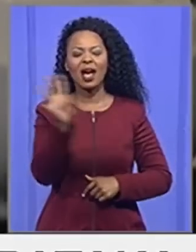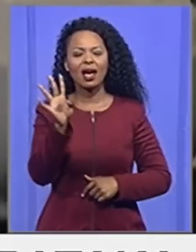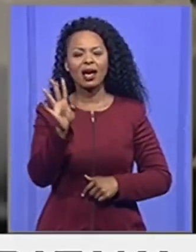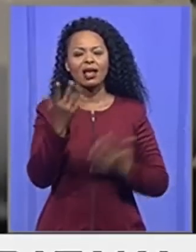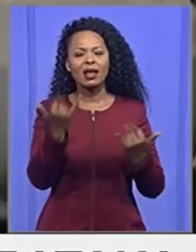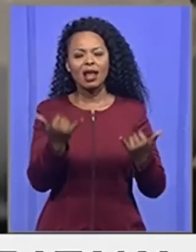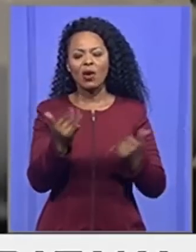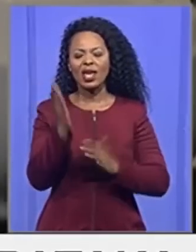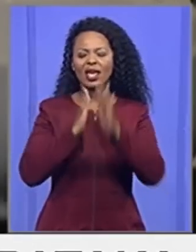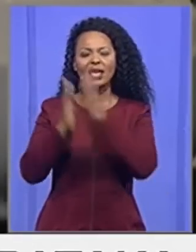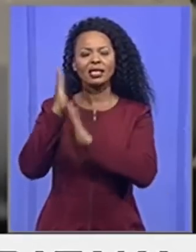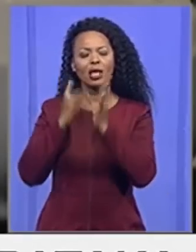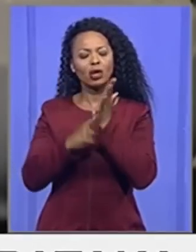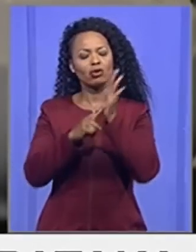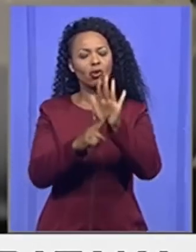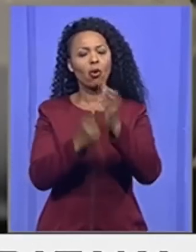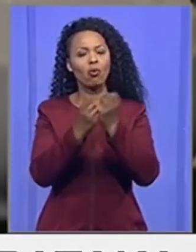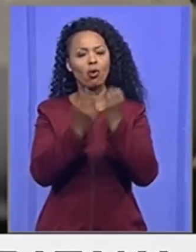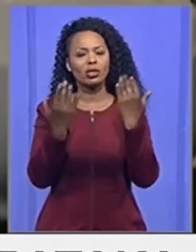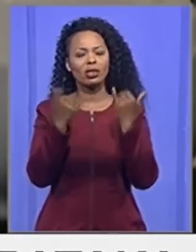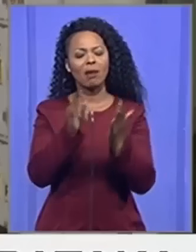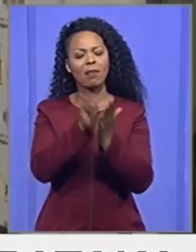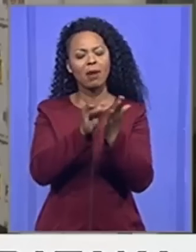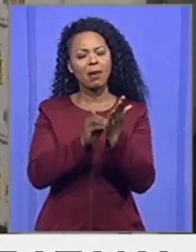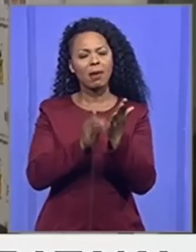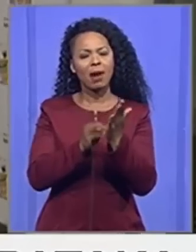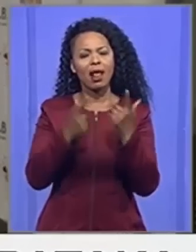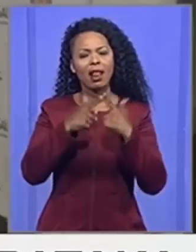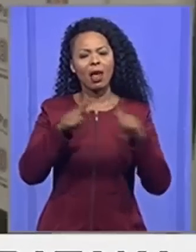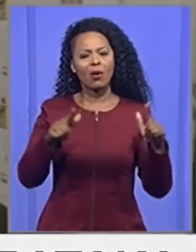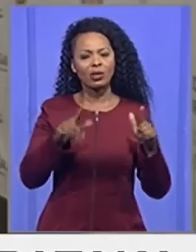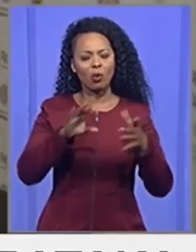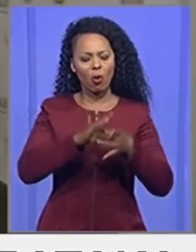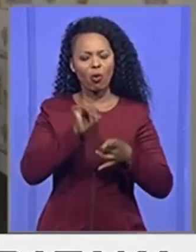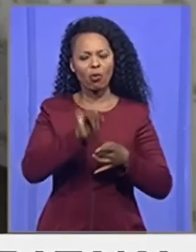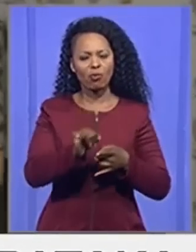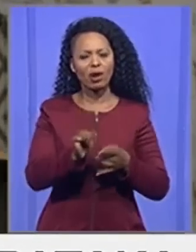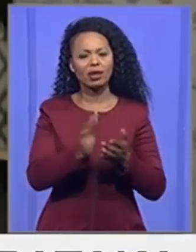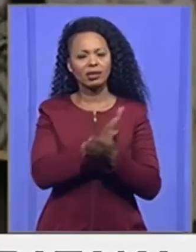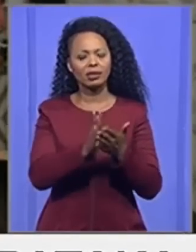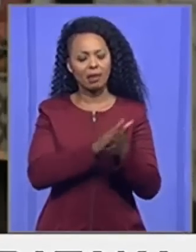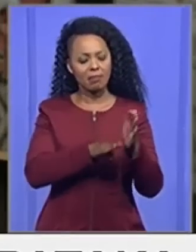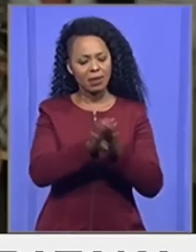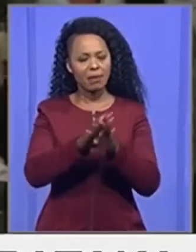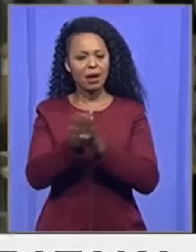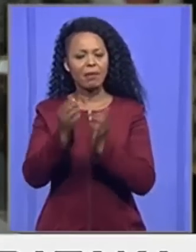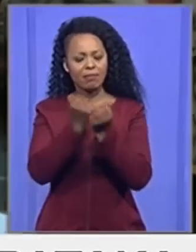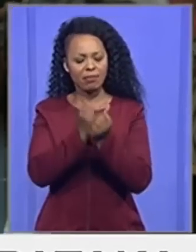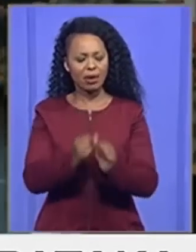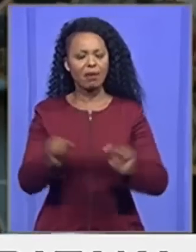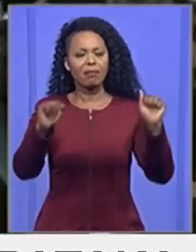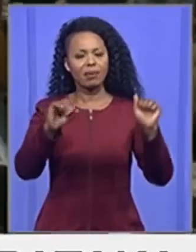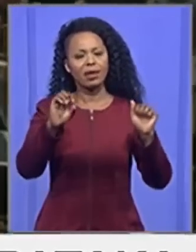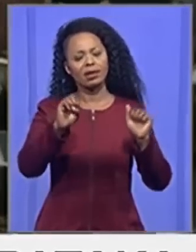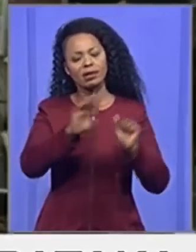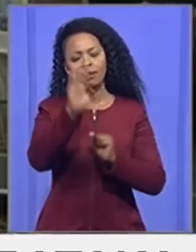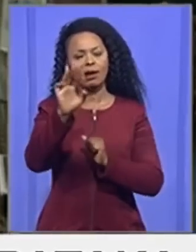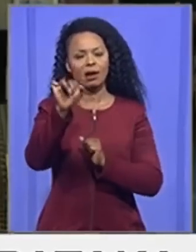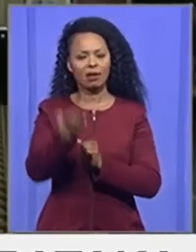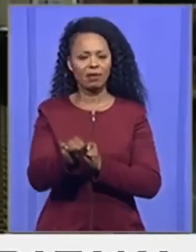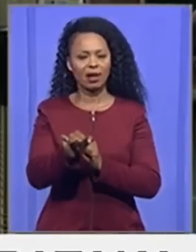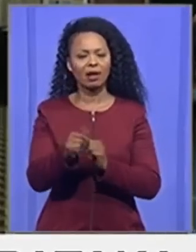jaaka history bontshitse fa kgatiso ya makwalodikgang ka maleme a kwa gae go thusitse go golola kontinente mo pusong ya